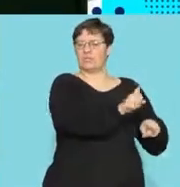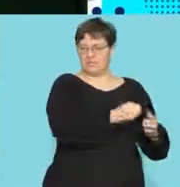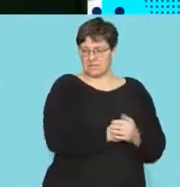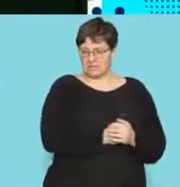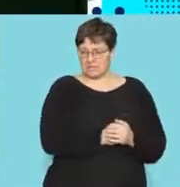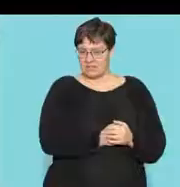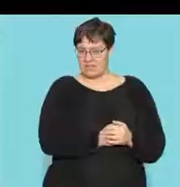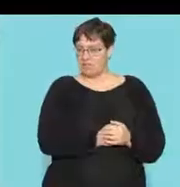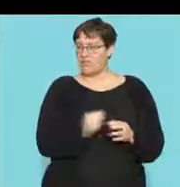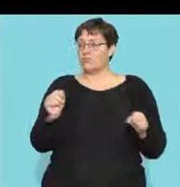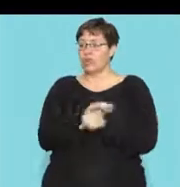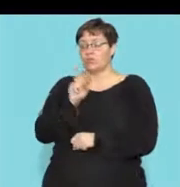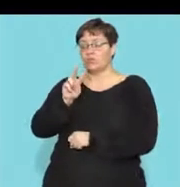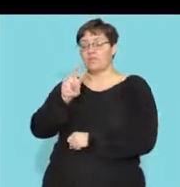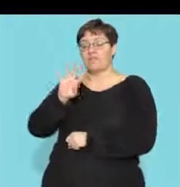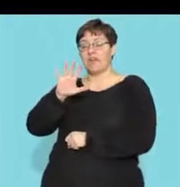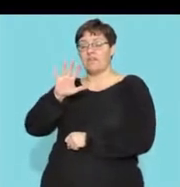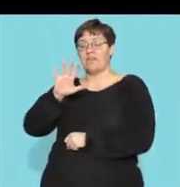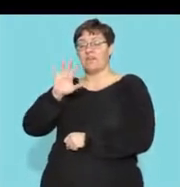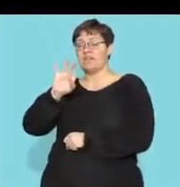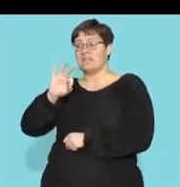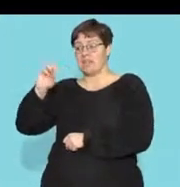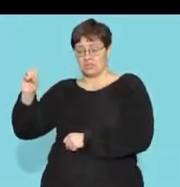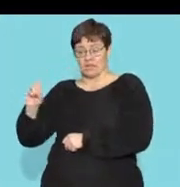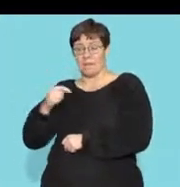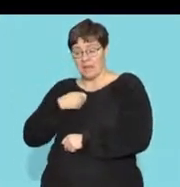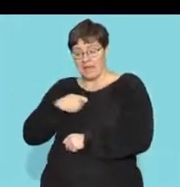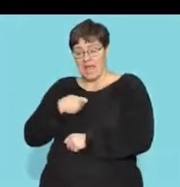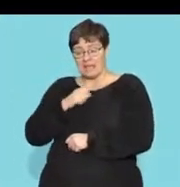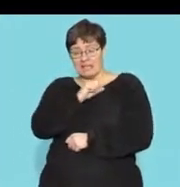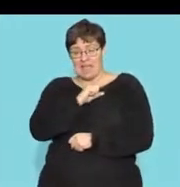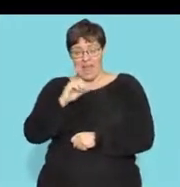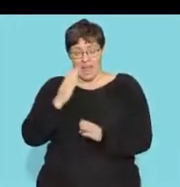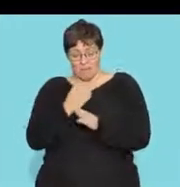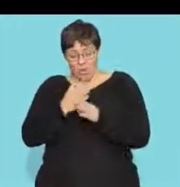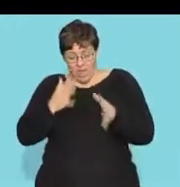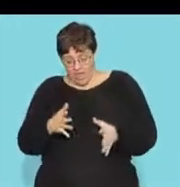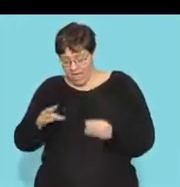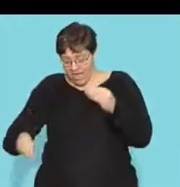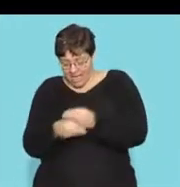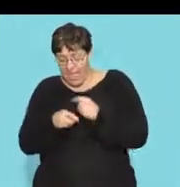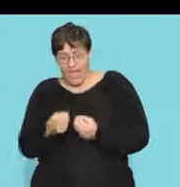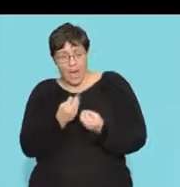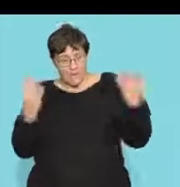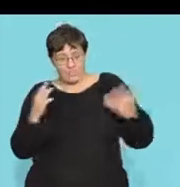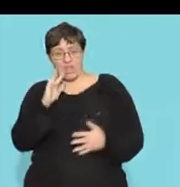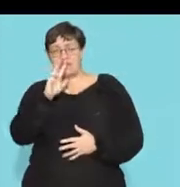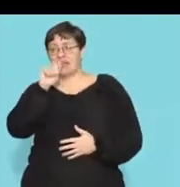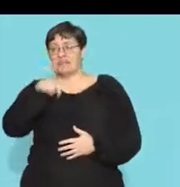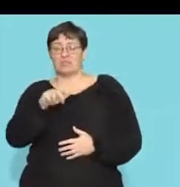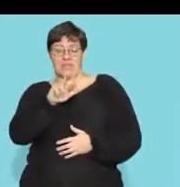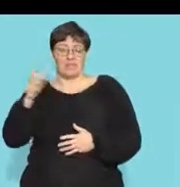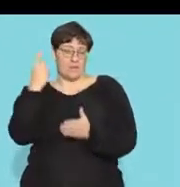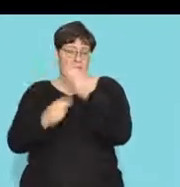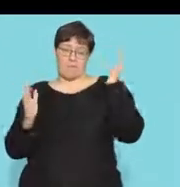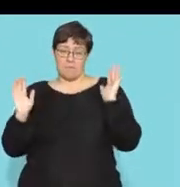is 245,300, but the employer's contribution is only the 9,800. Okay, so therefore, depending